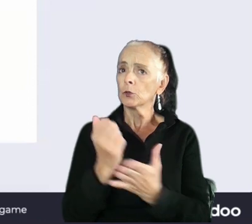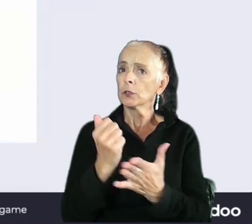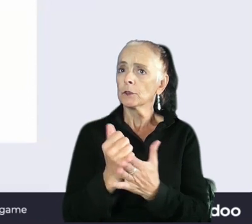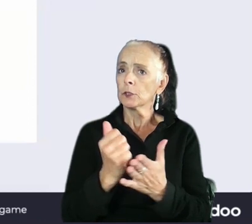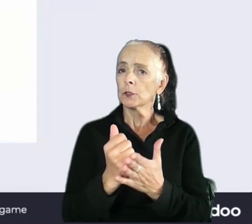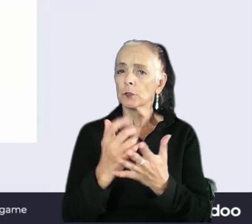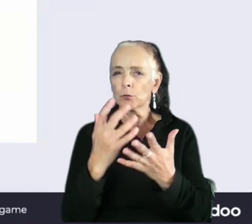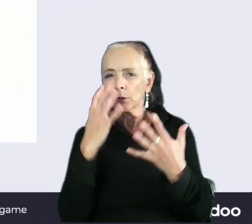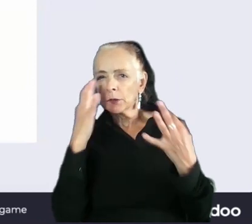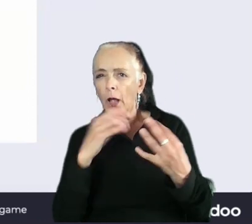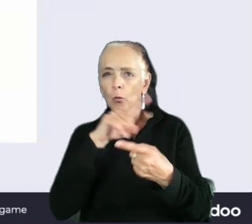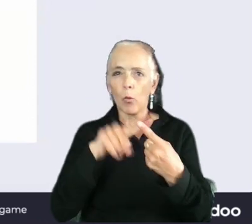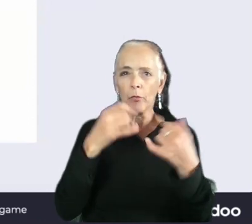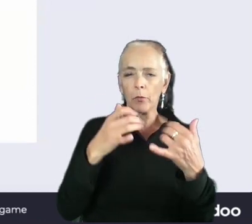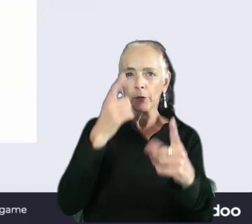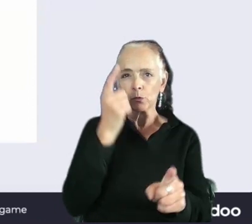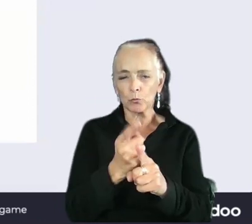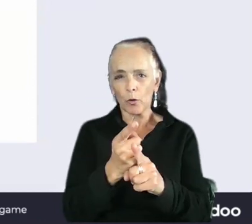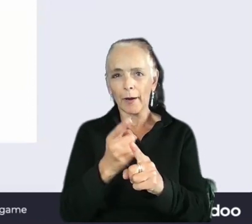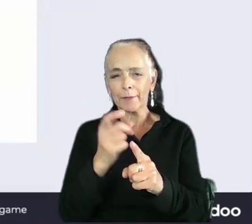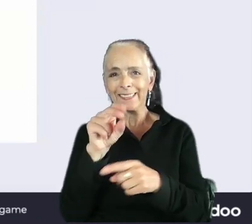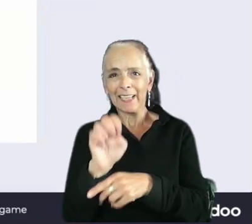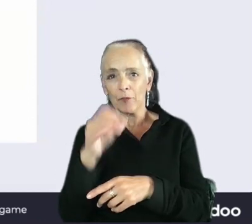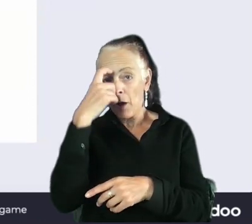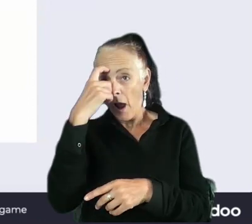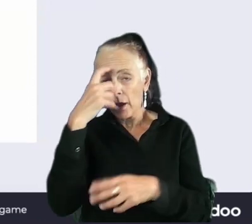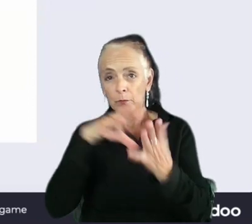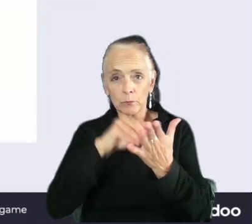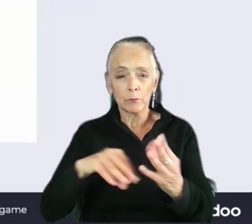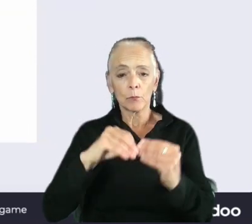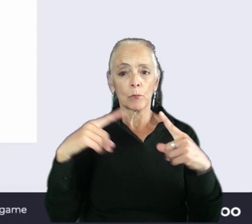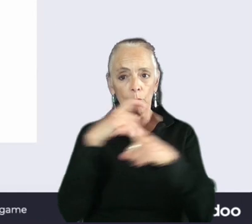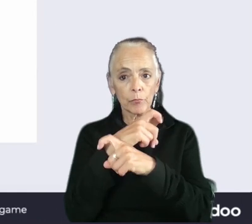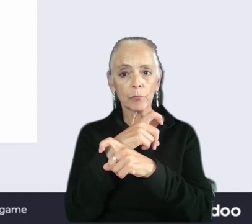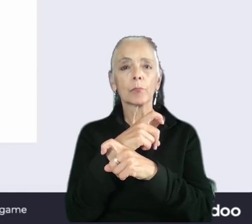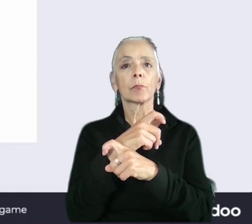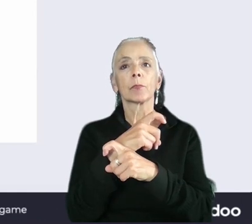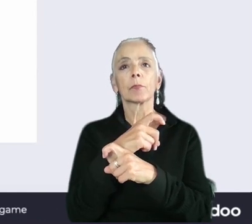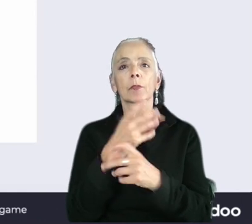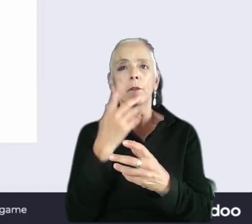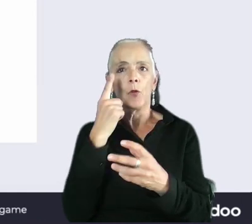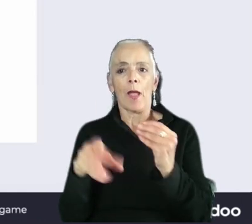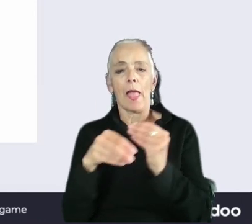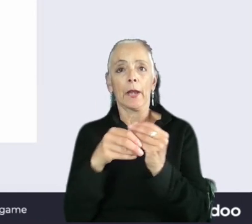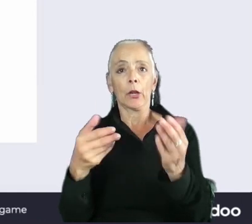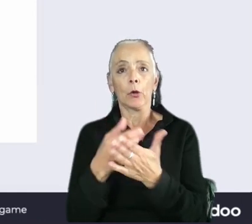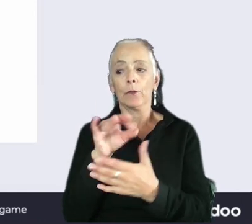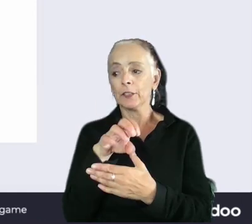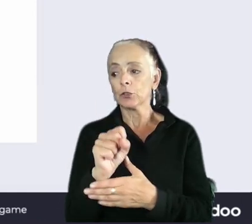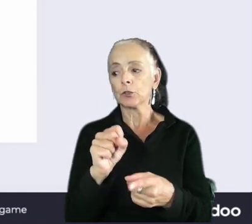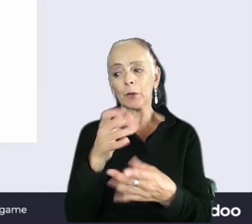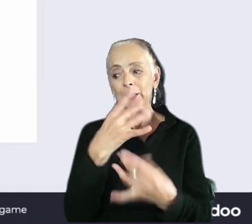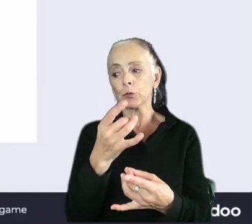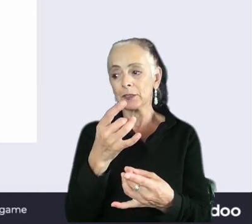player is in the right state of mind, to learn more complexity and welcome new features. So I find this interesting variation, the